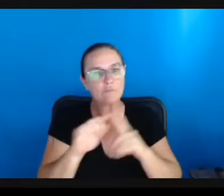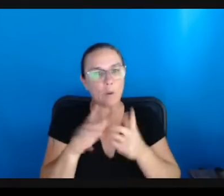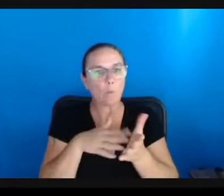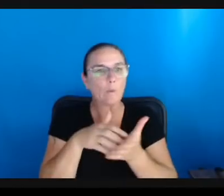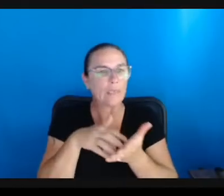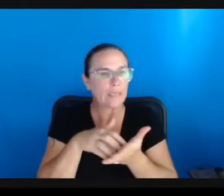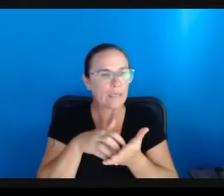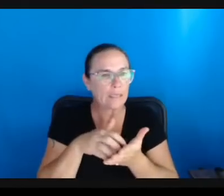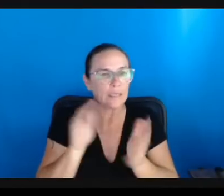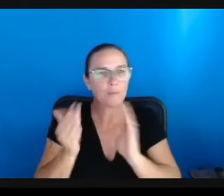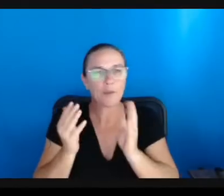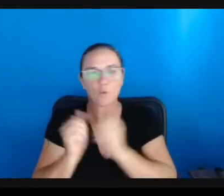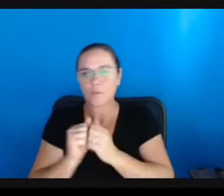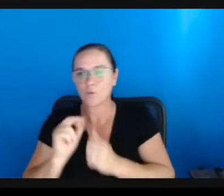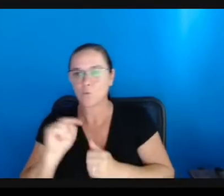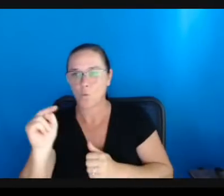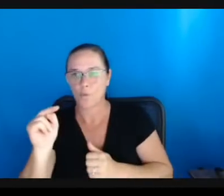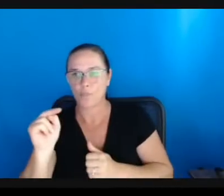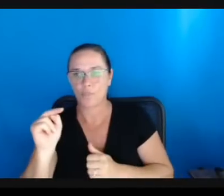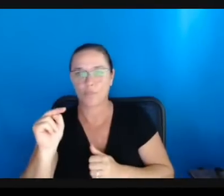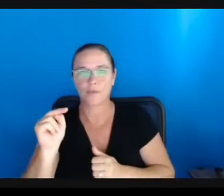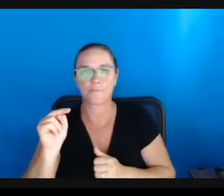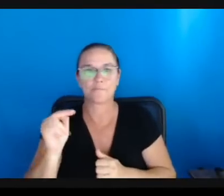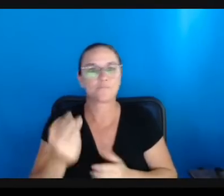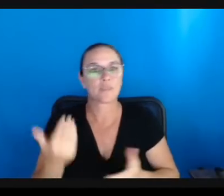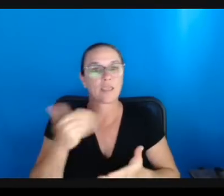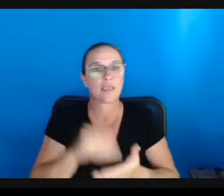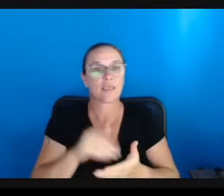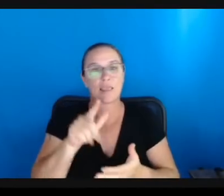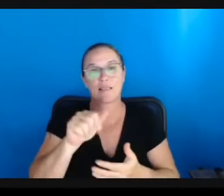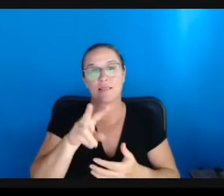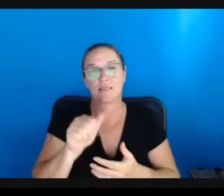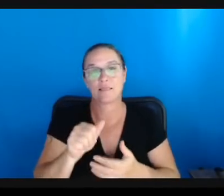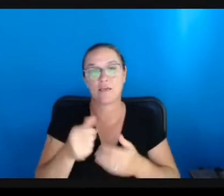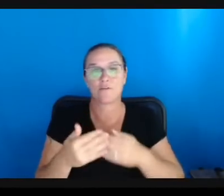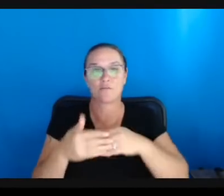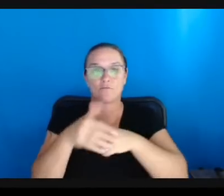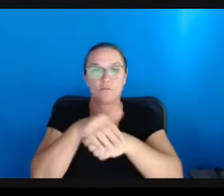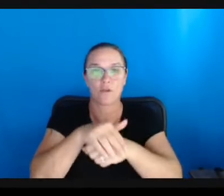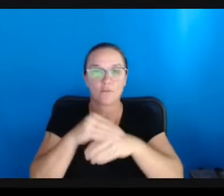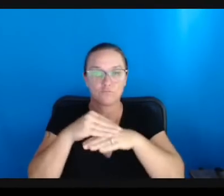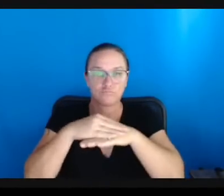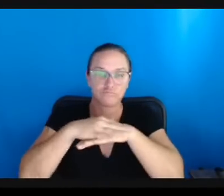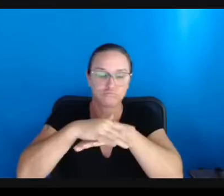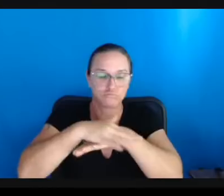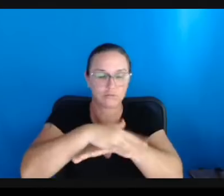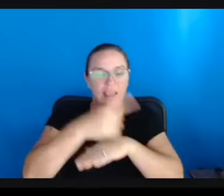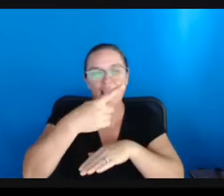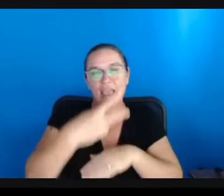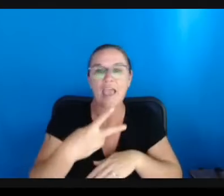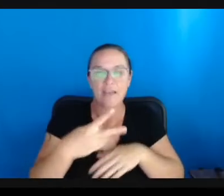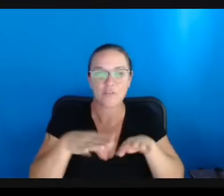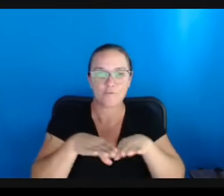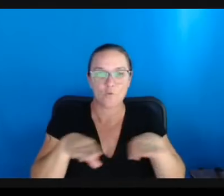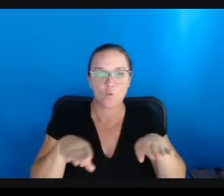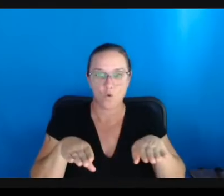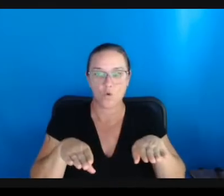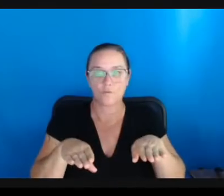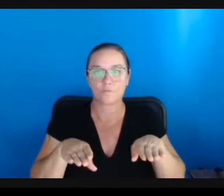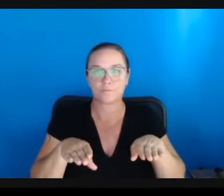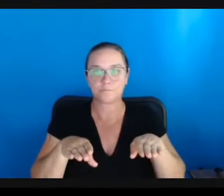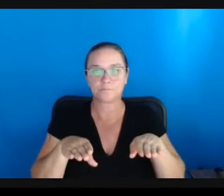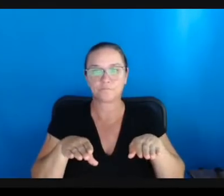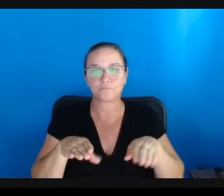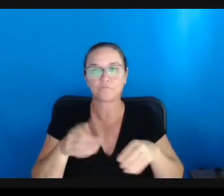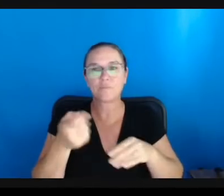active compared to the north vent. Once again, lava covered about half of the crater floor. And just a